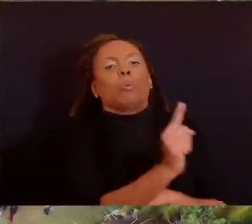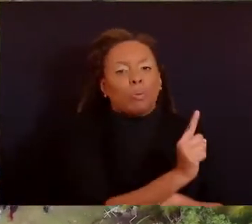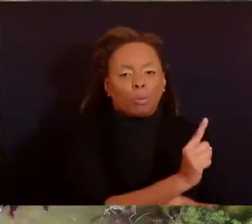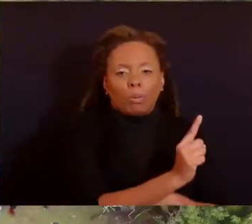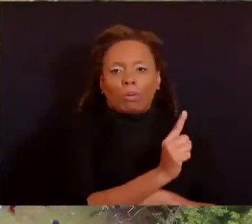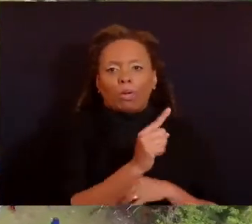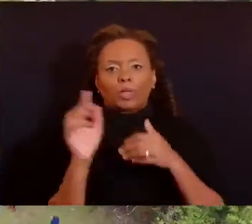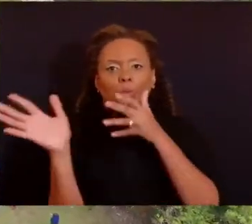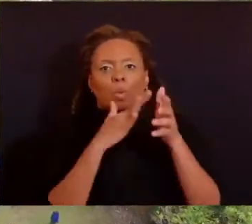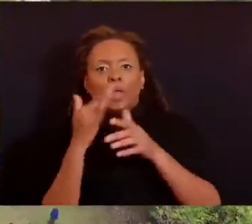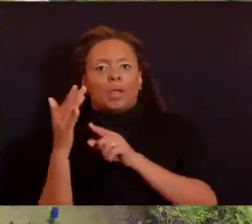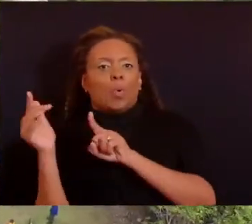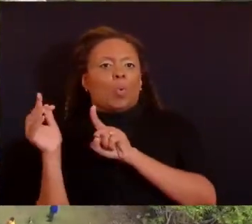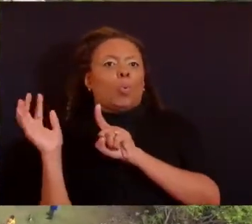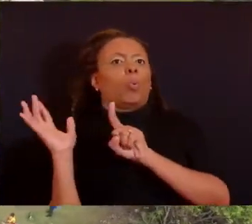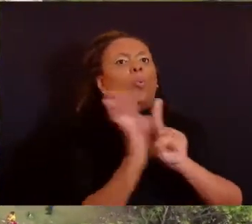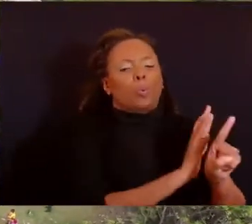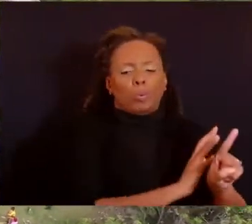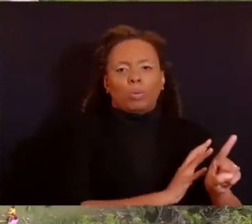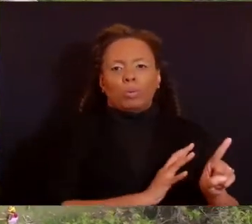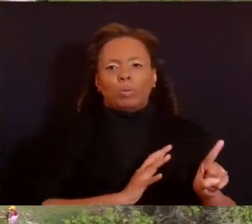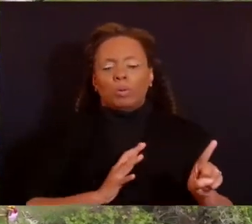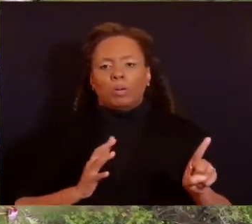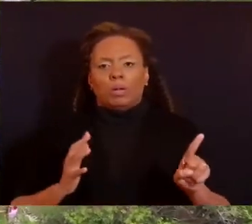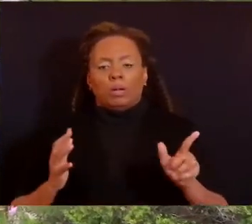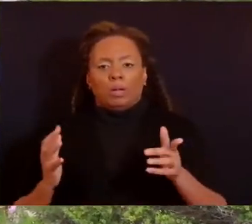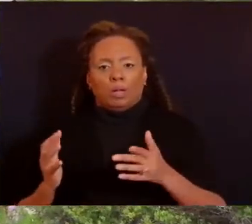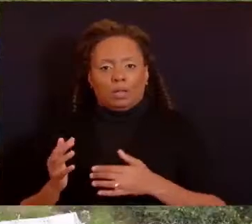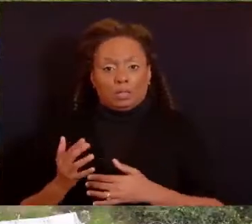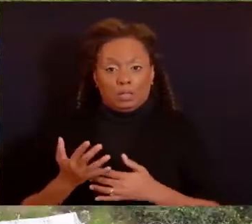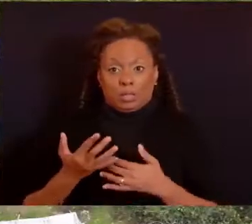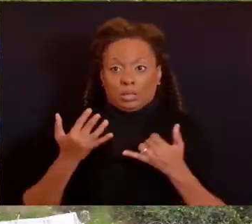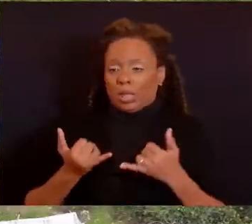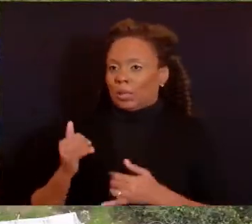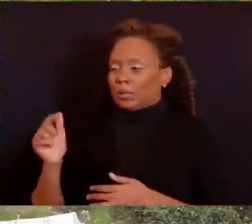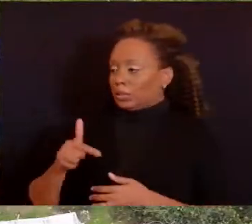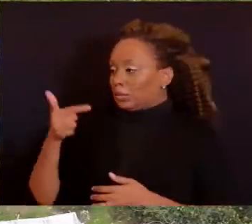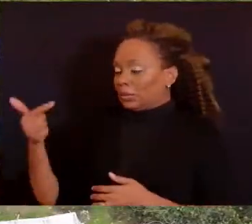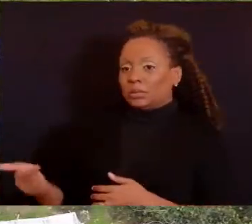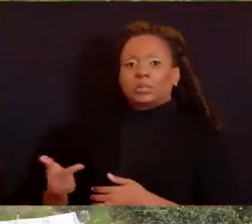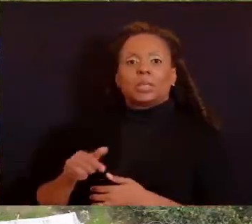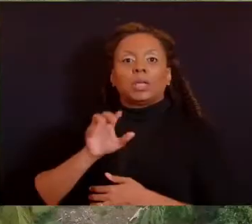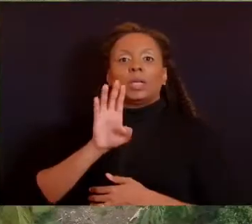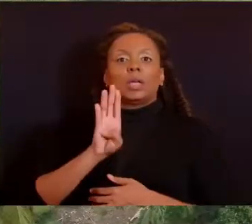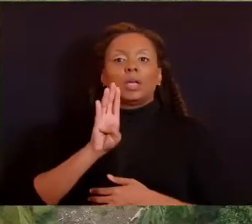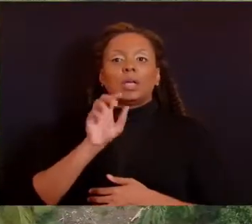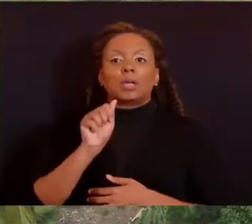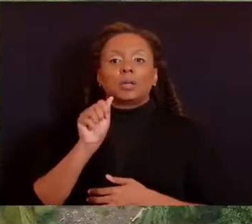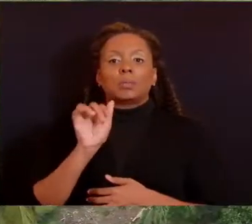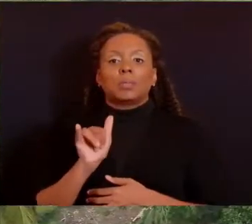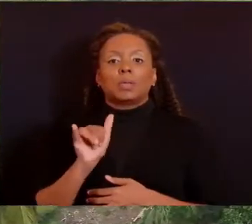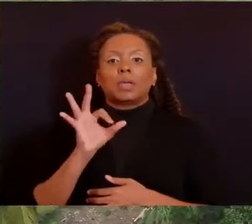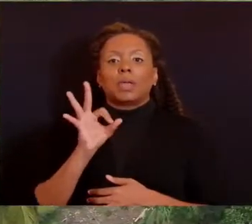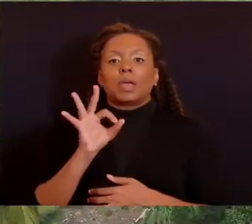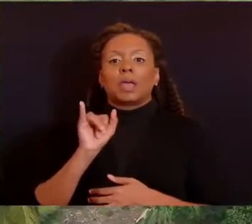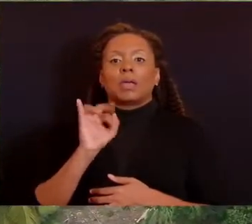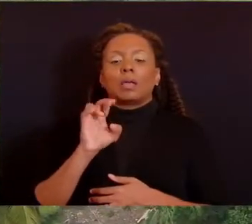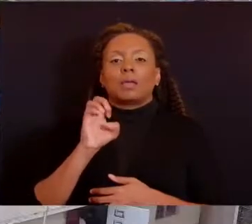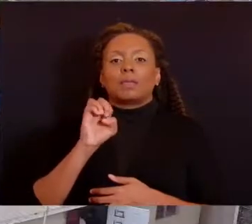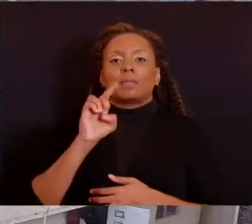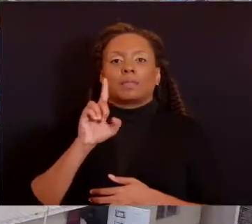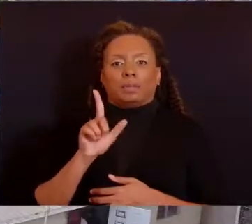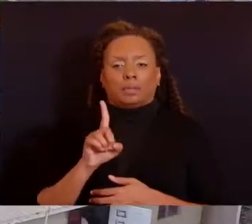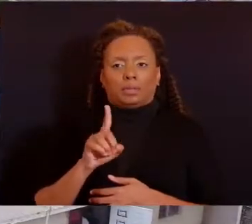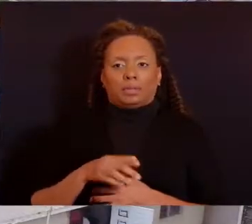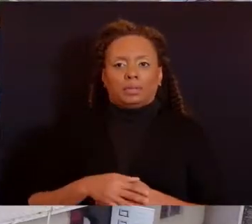the system was finished. We moved from there to Bayfield, and in Bayfield, once